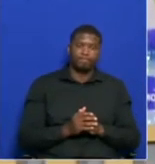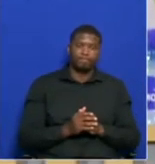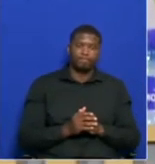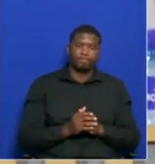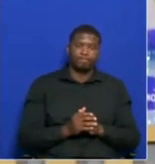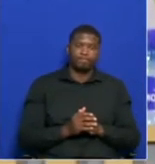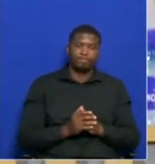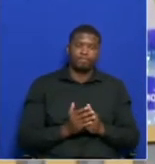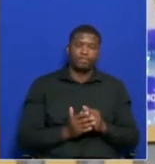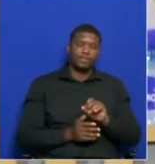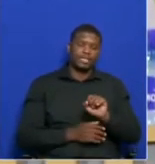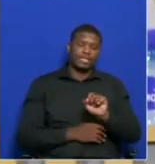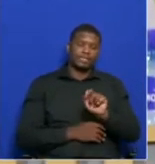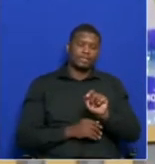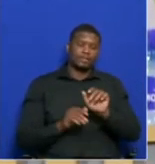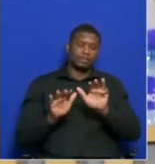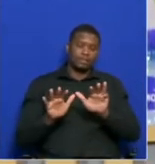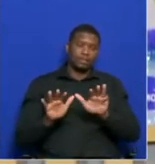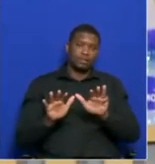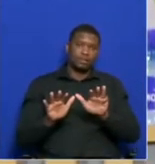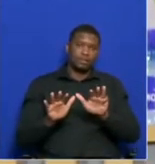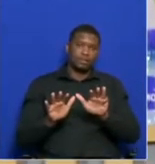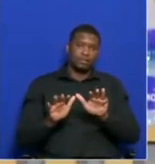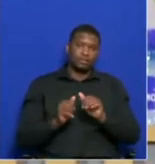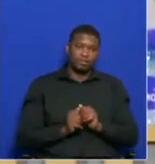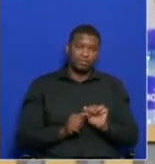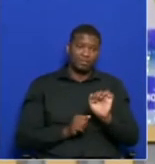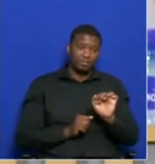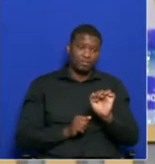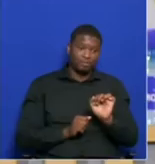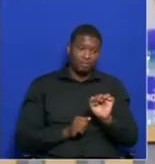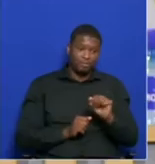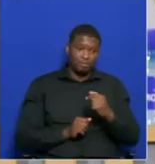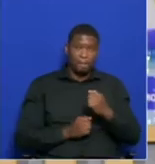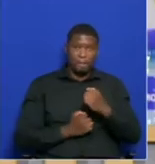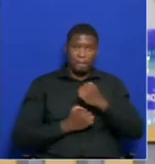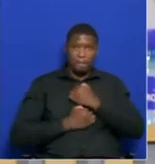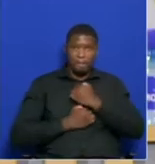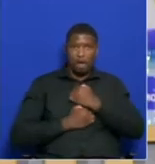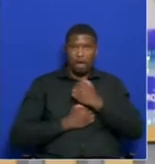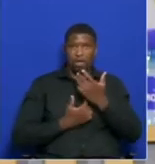ST9, this was my representation